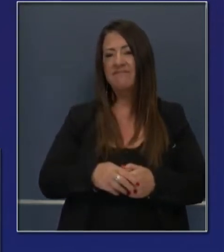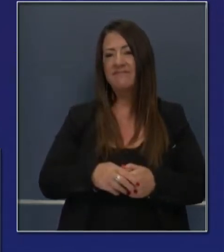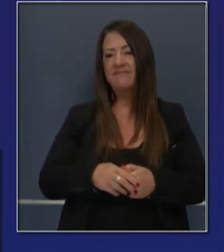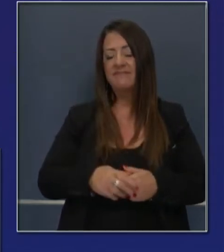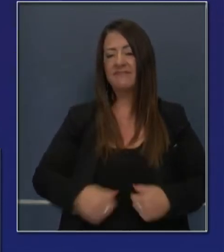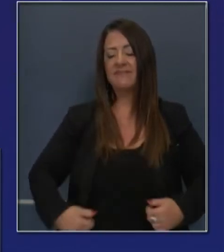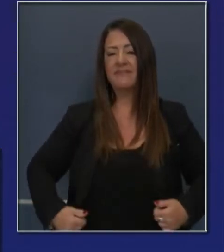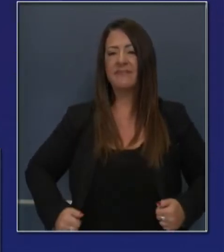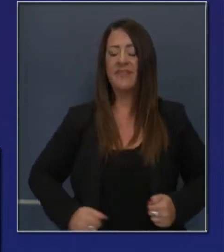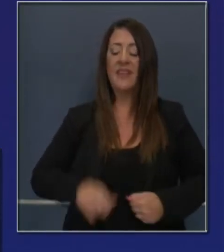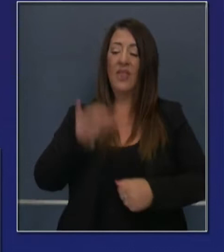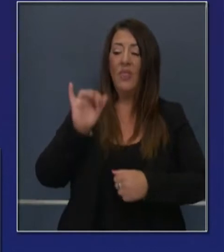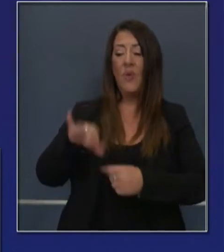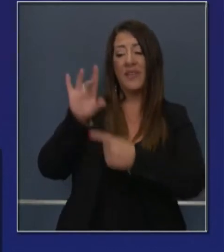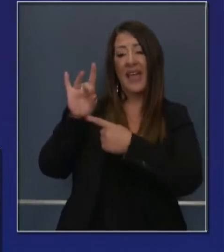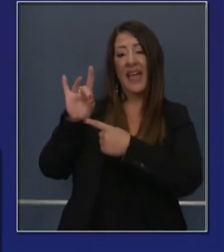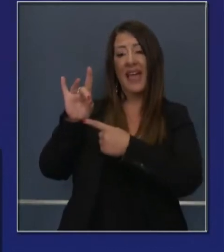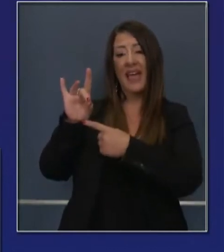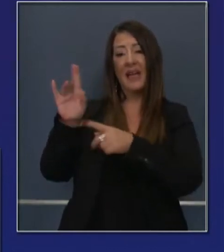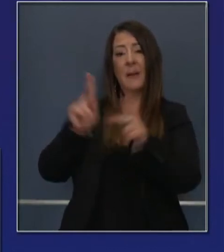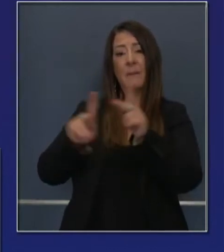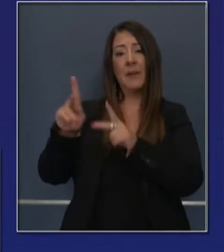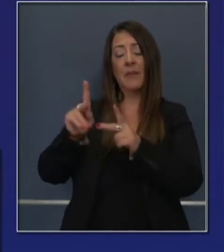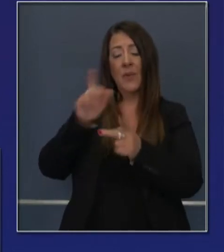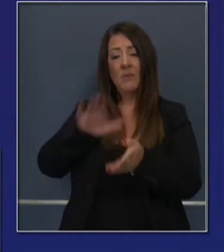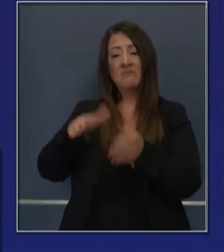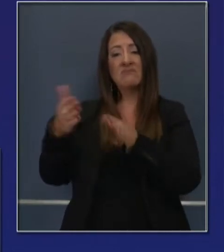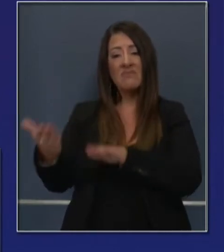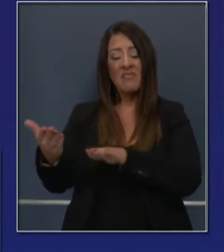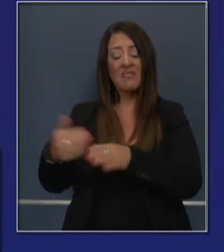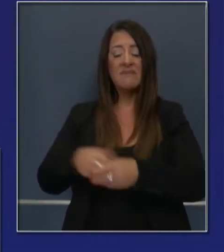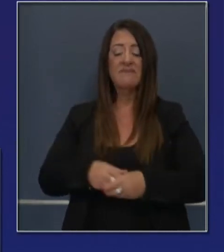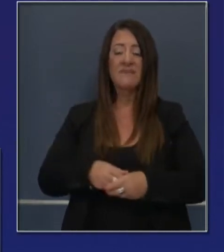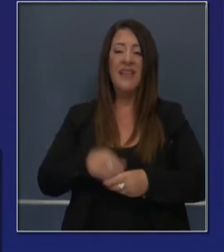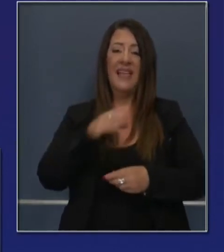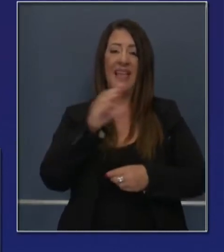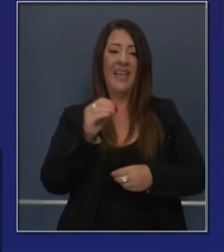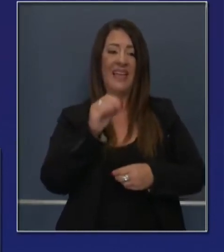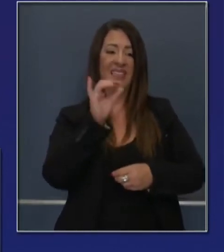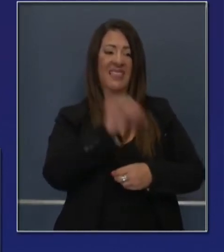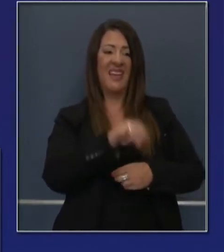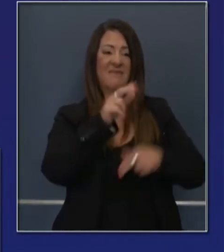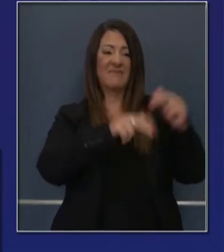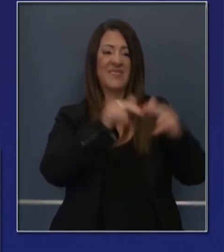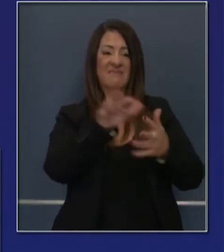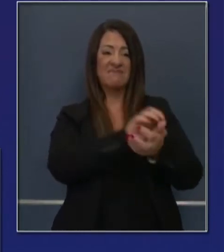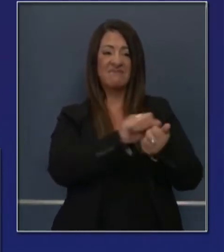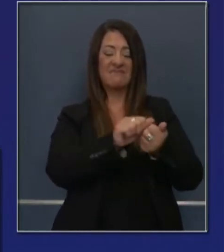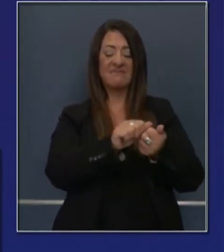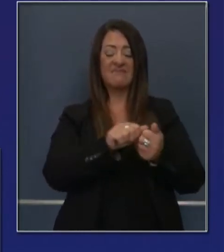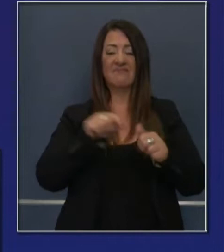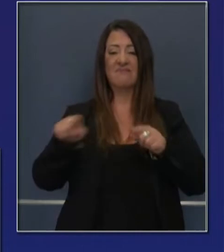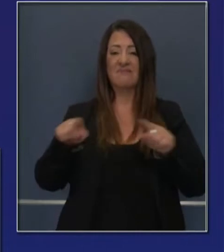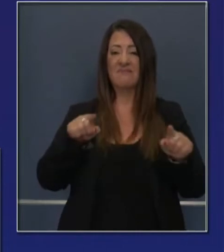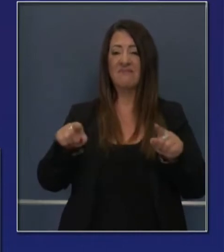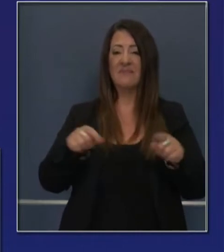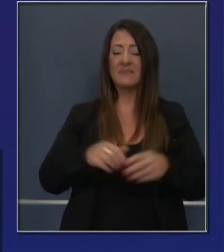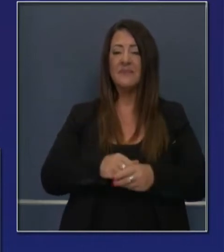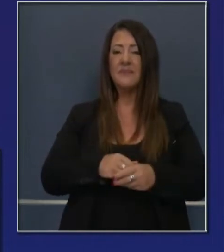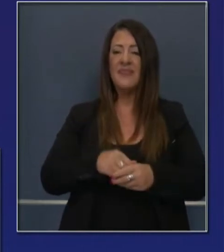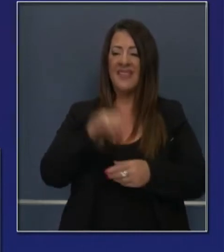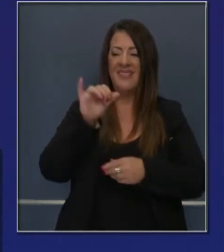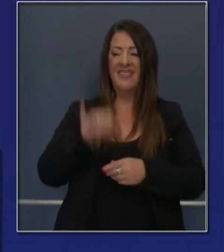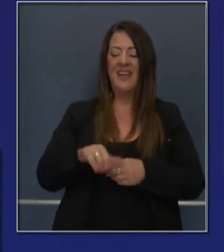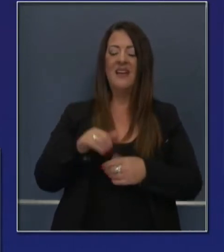the 8 fatalities and the number of structures that we've identified as destroyed, that's